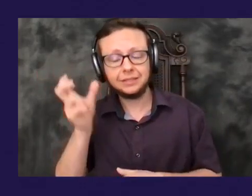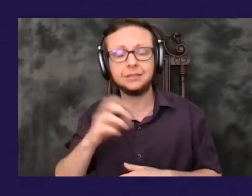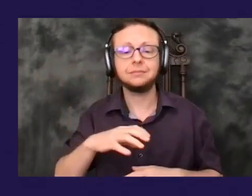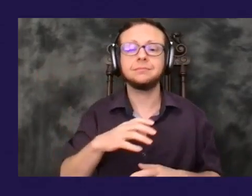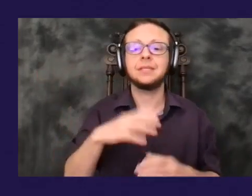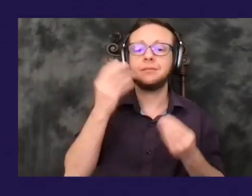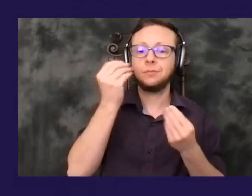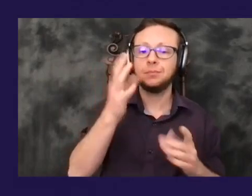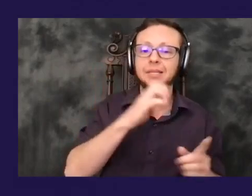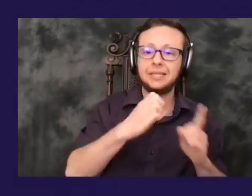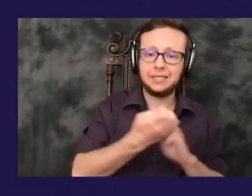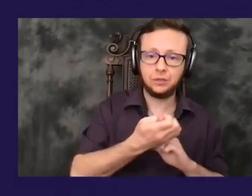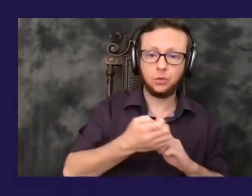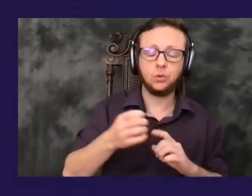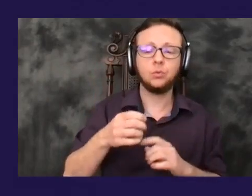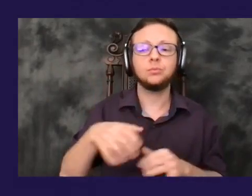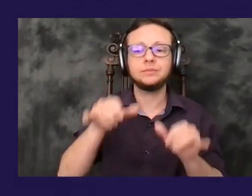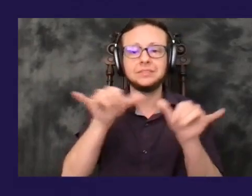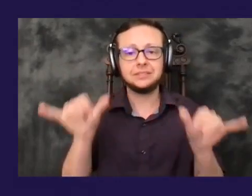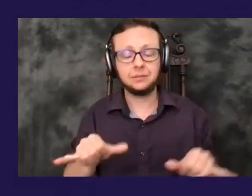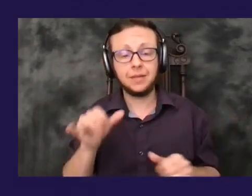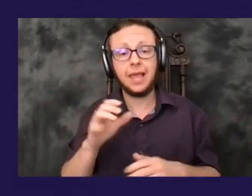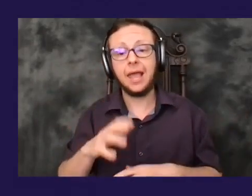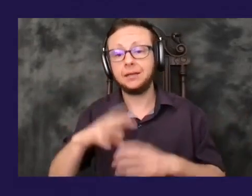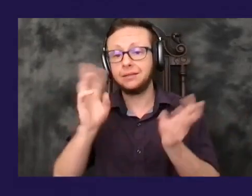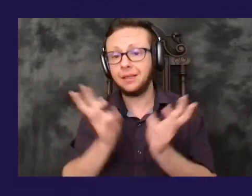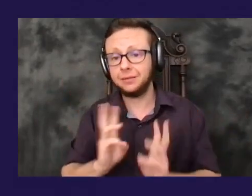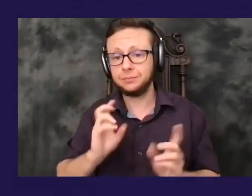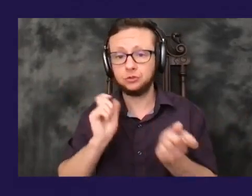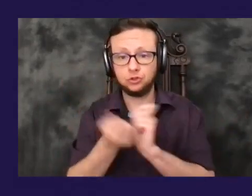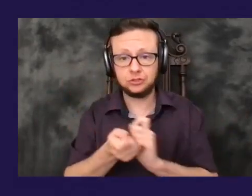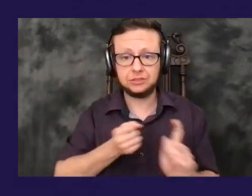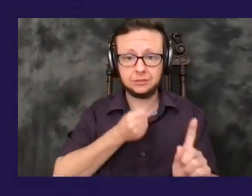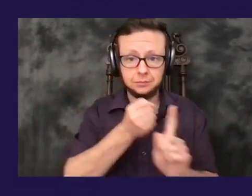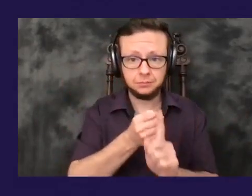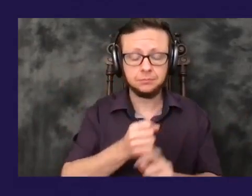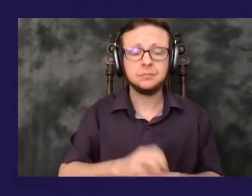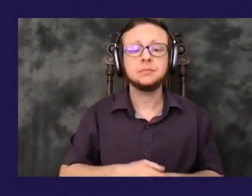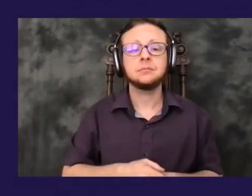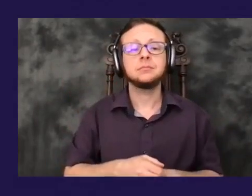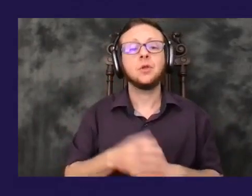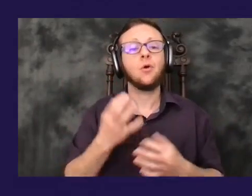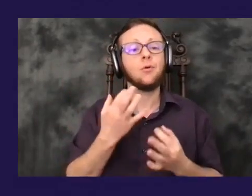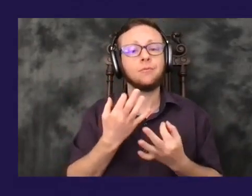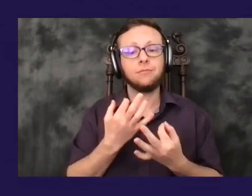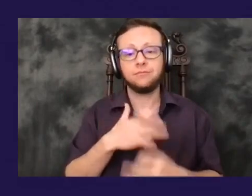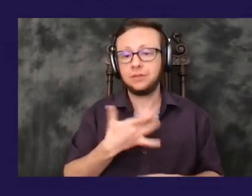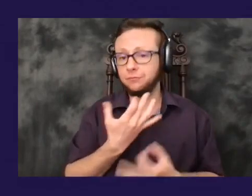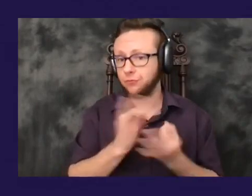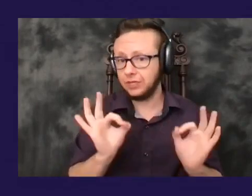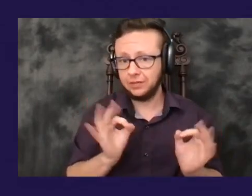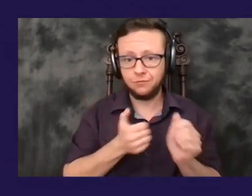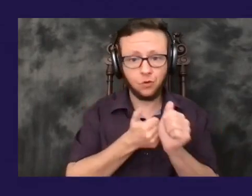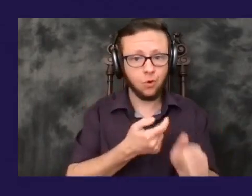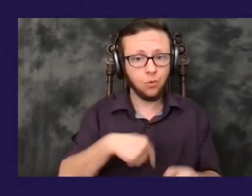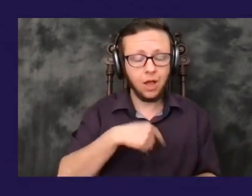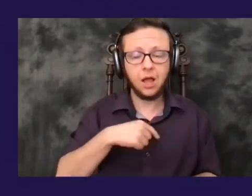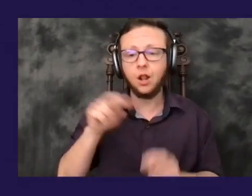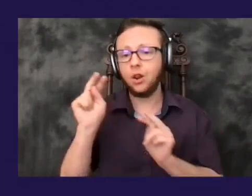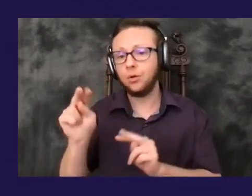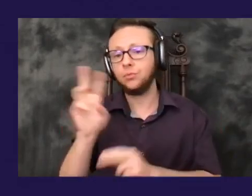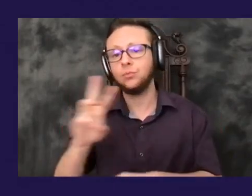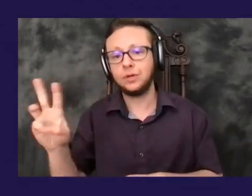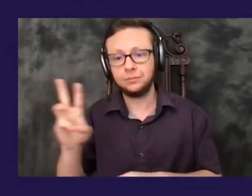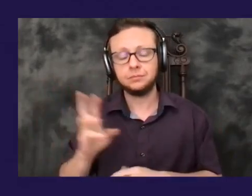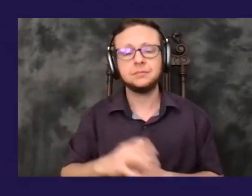and climate change impact. All of this to say that feel free to follow us, look at our website, and keep an eye out